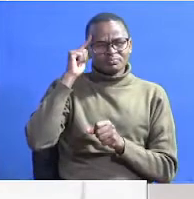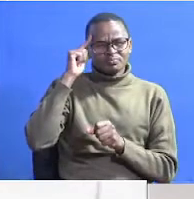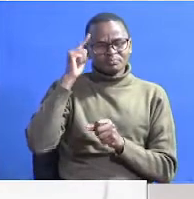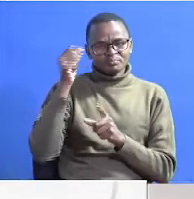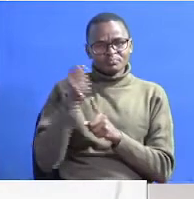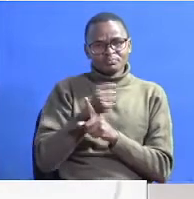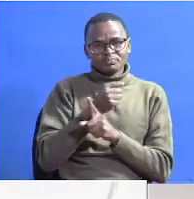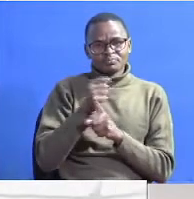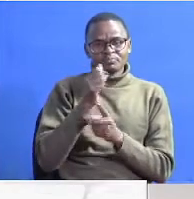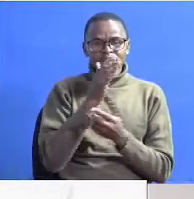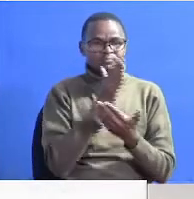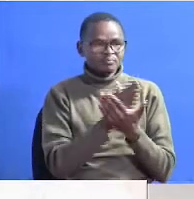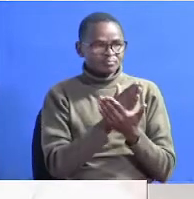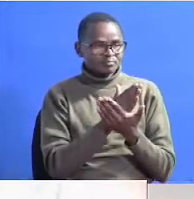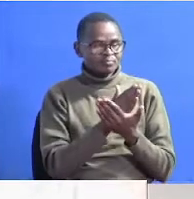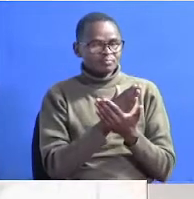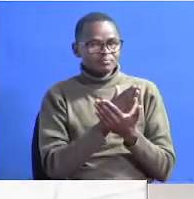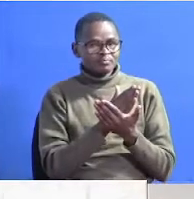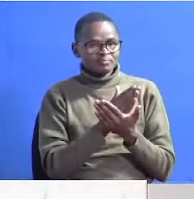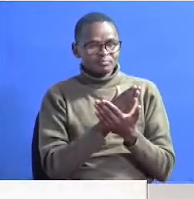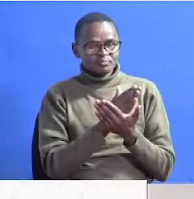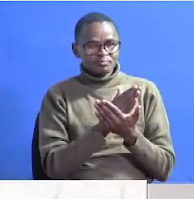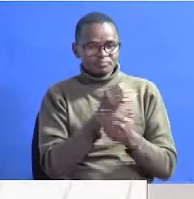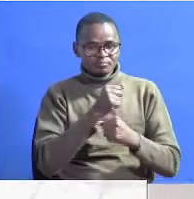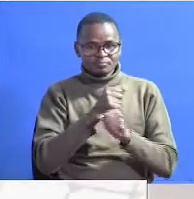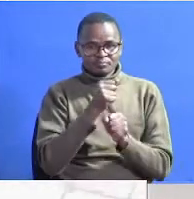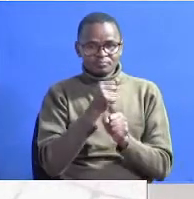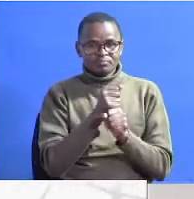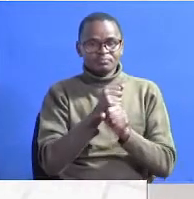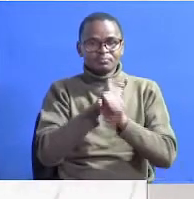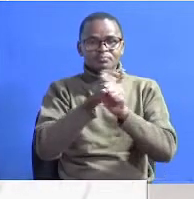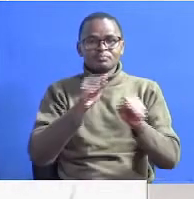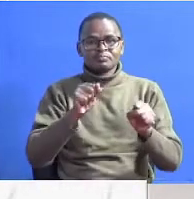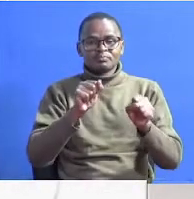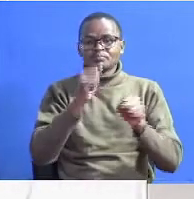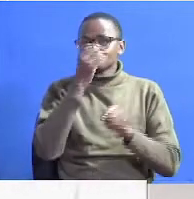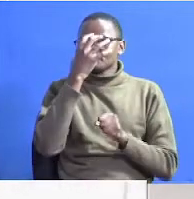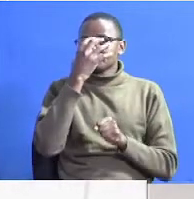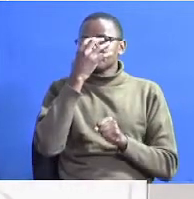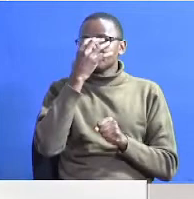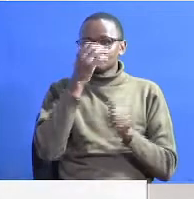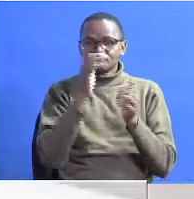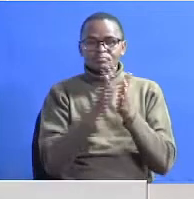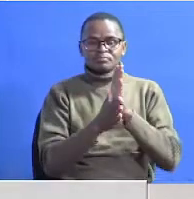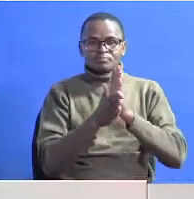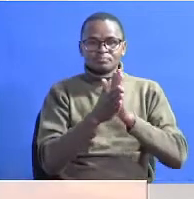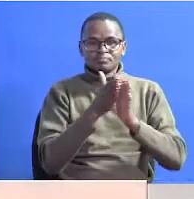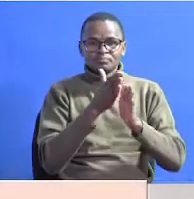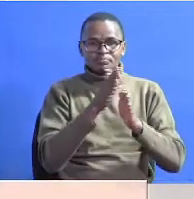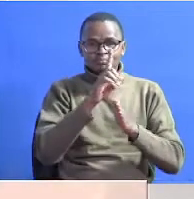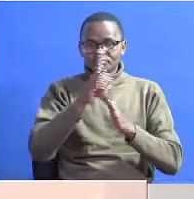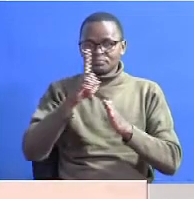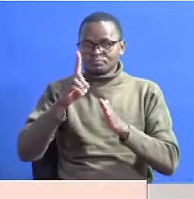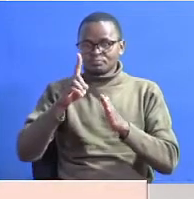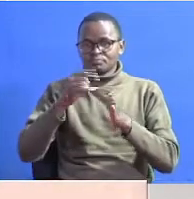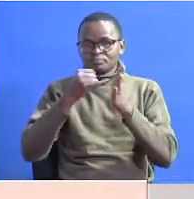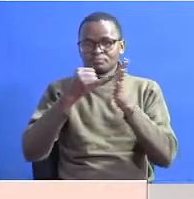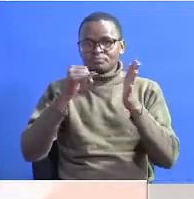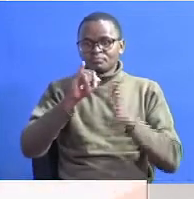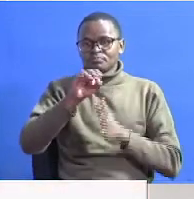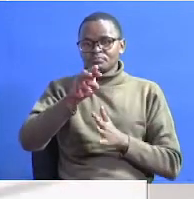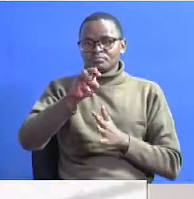fight will be legitimately be done by the president-elect William Ruto without tainting his image, rather, or